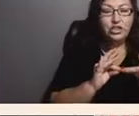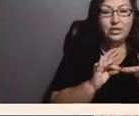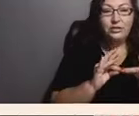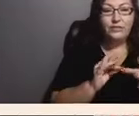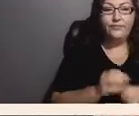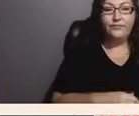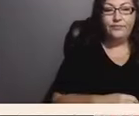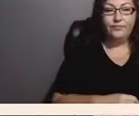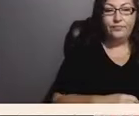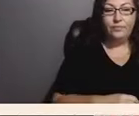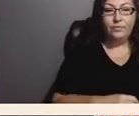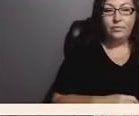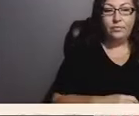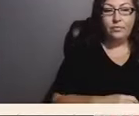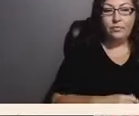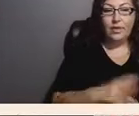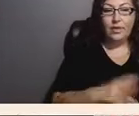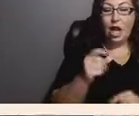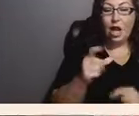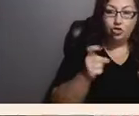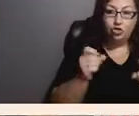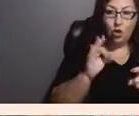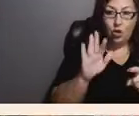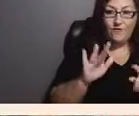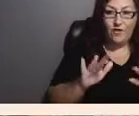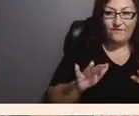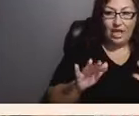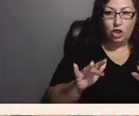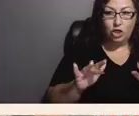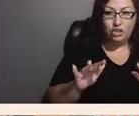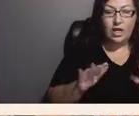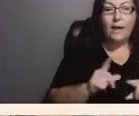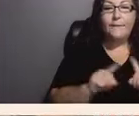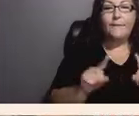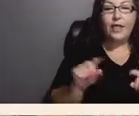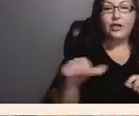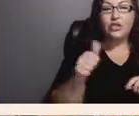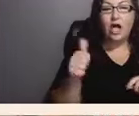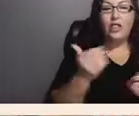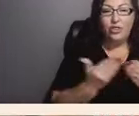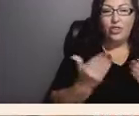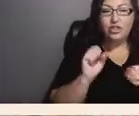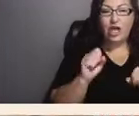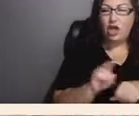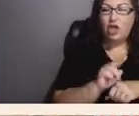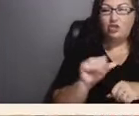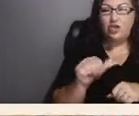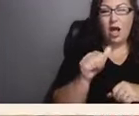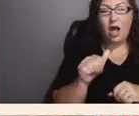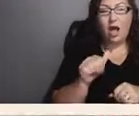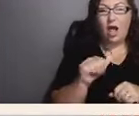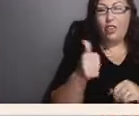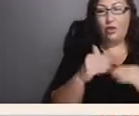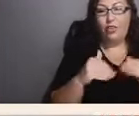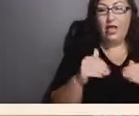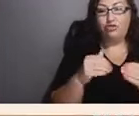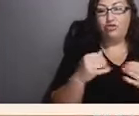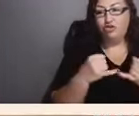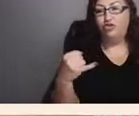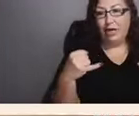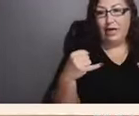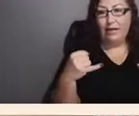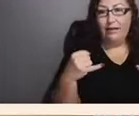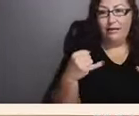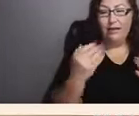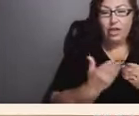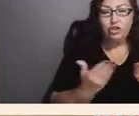and control of your fingers. But there's other instruments you can use besides string instruments. A lot of percussion